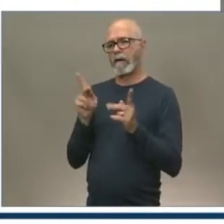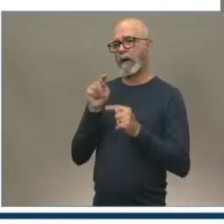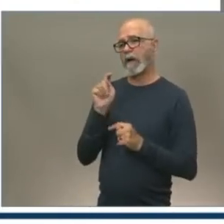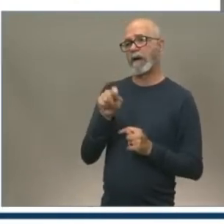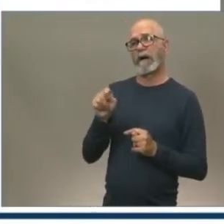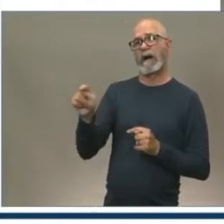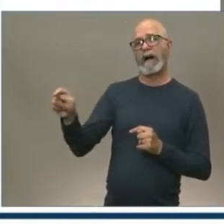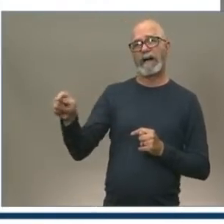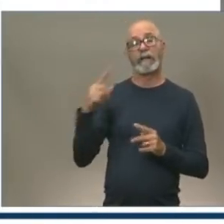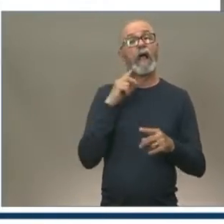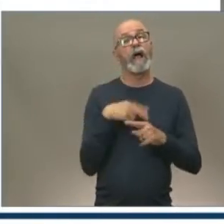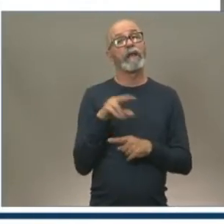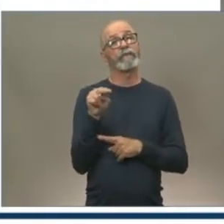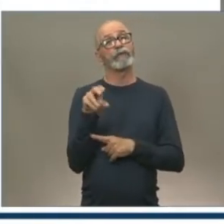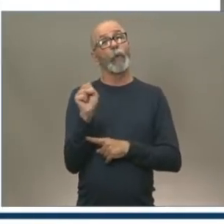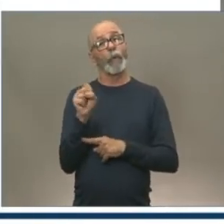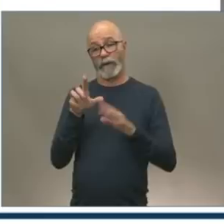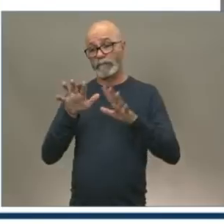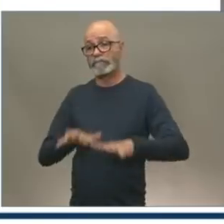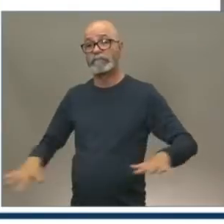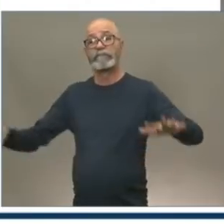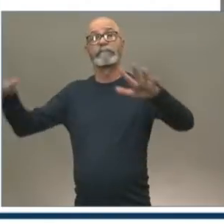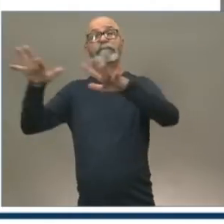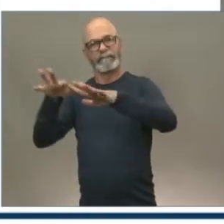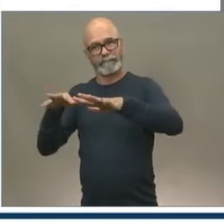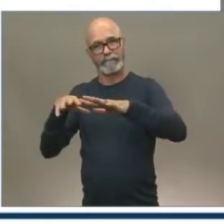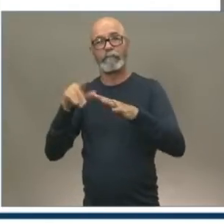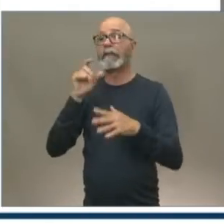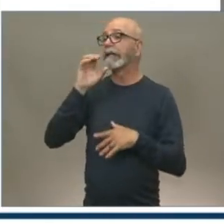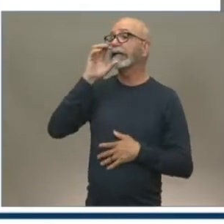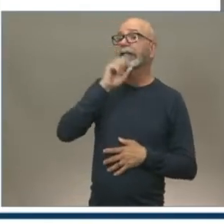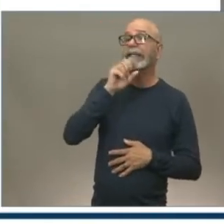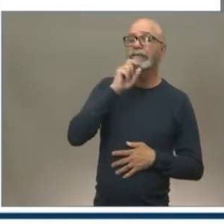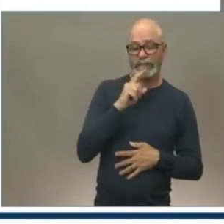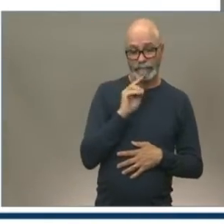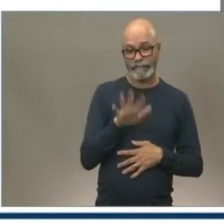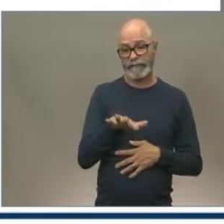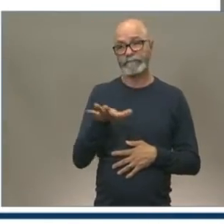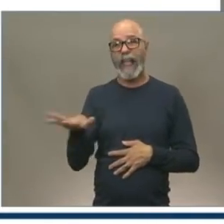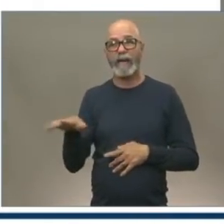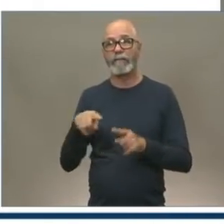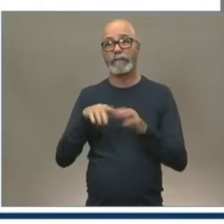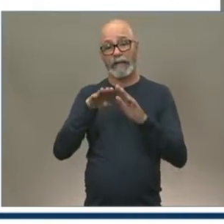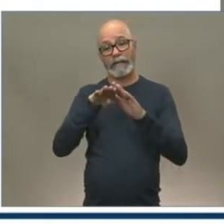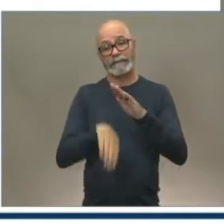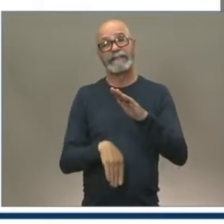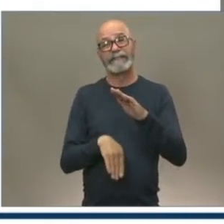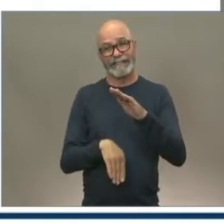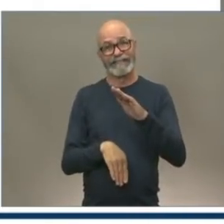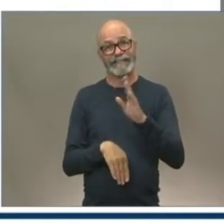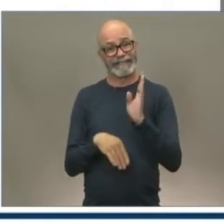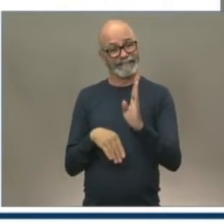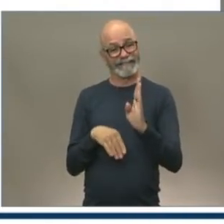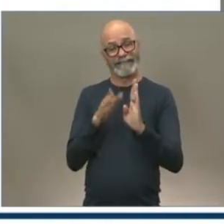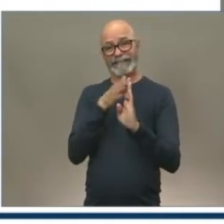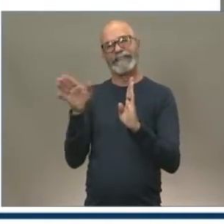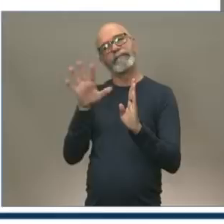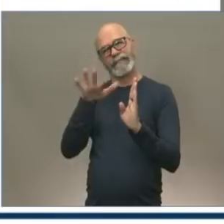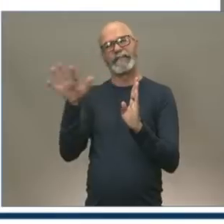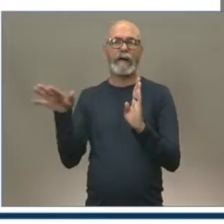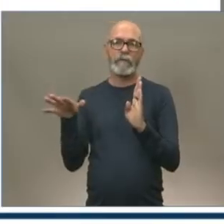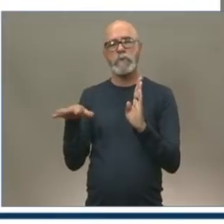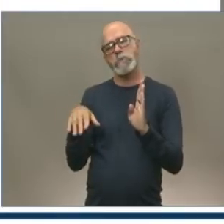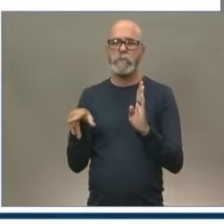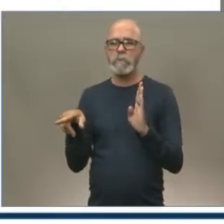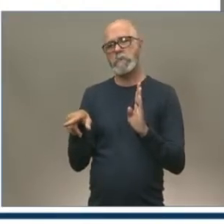Scotia, that people below age 55, the risk of a severe outcome, ending up in